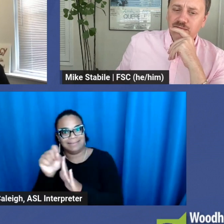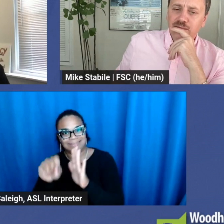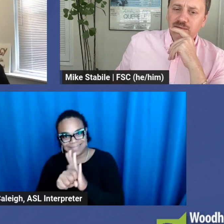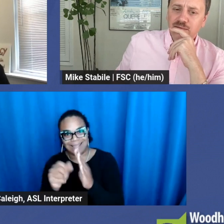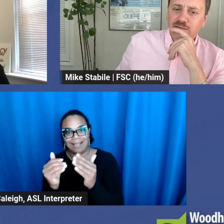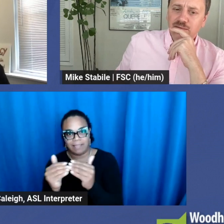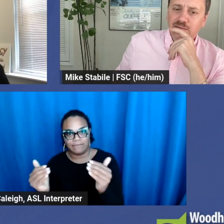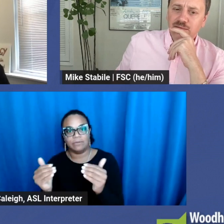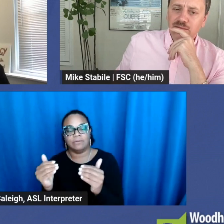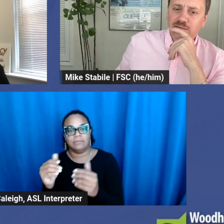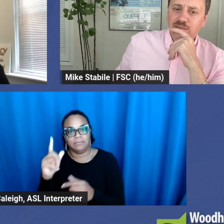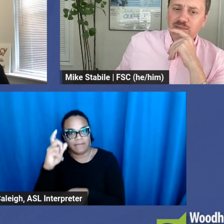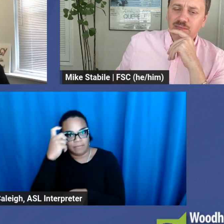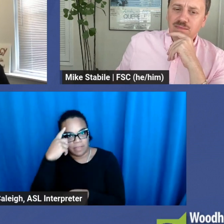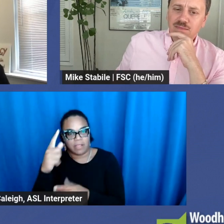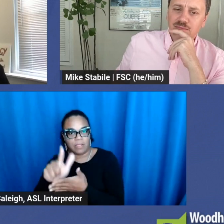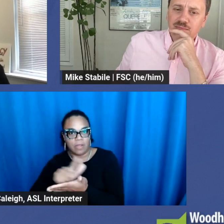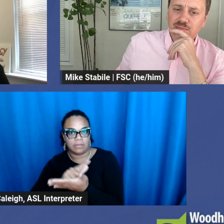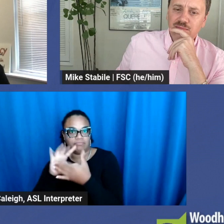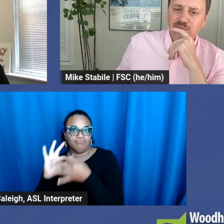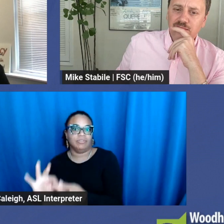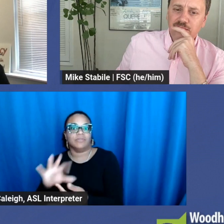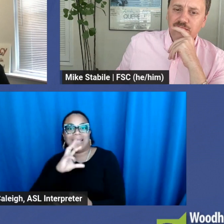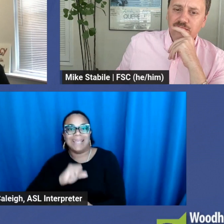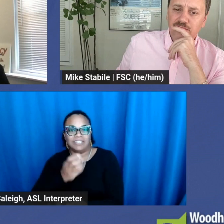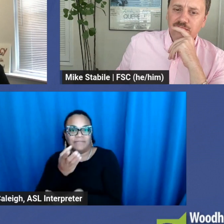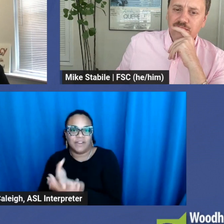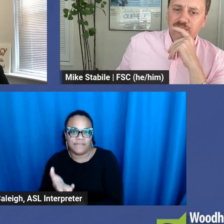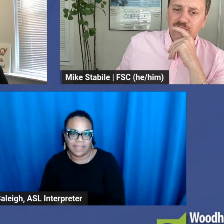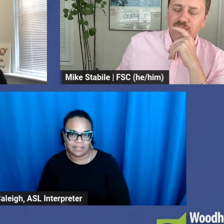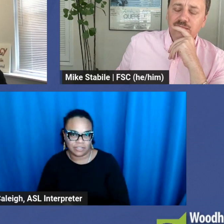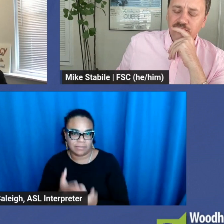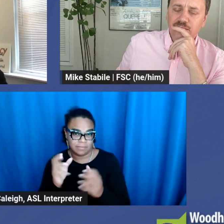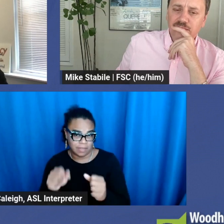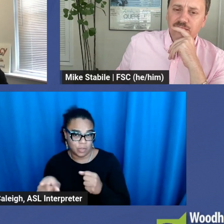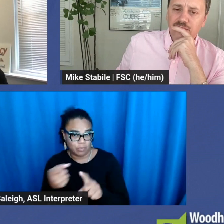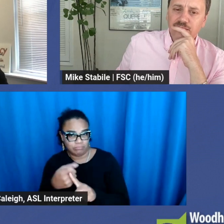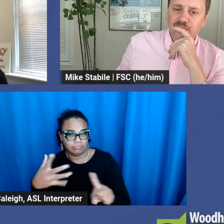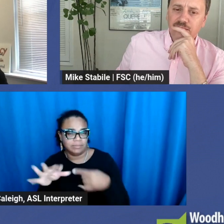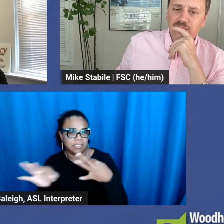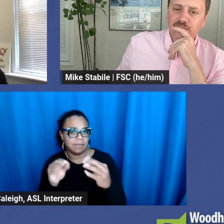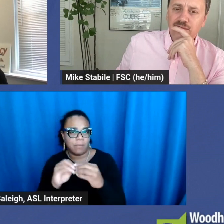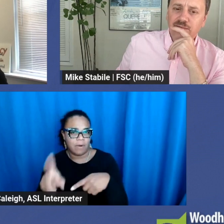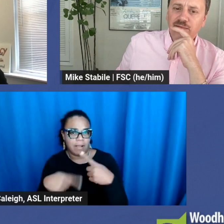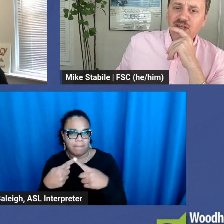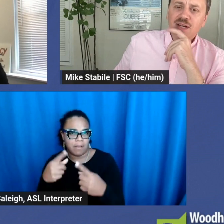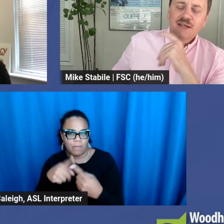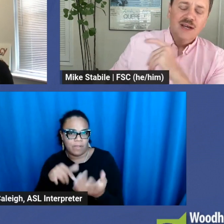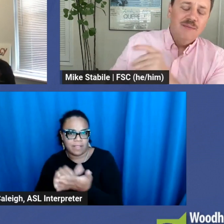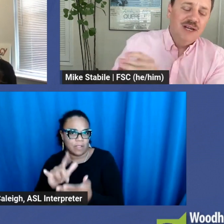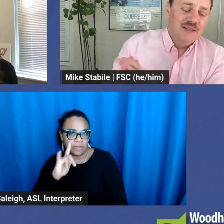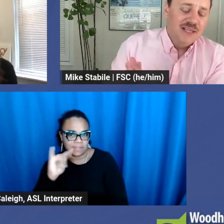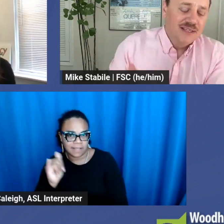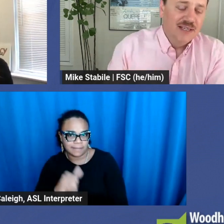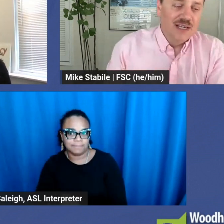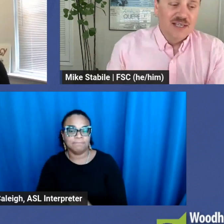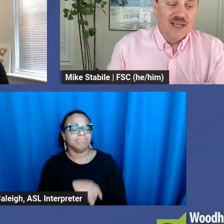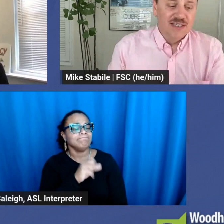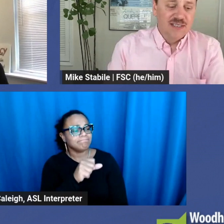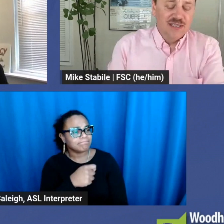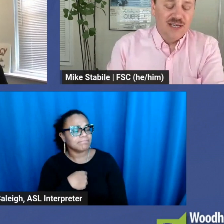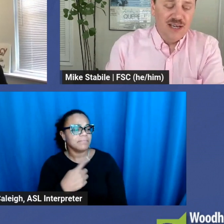age verification. So I was wondering if you could tell us a little bit about those and what those look like. Yeah, I mean, I think